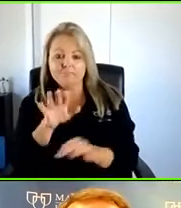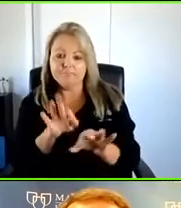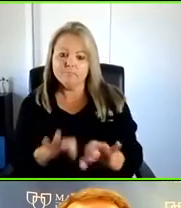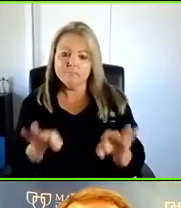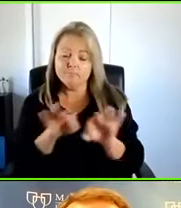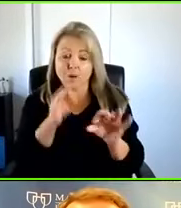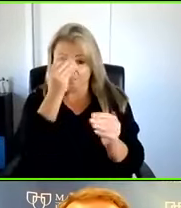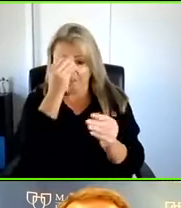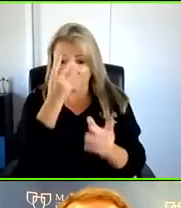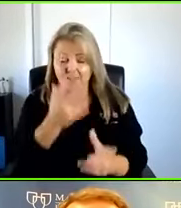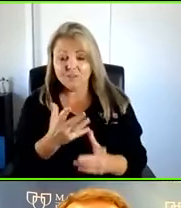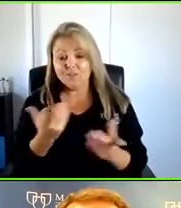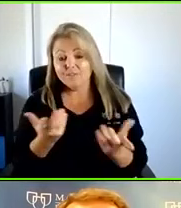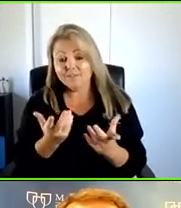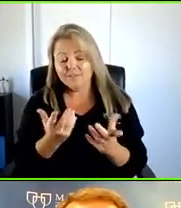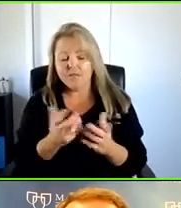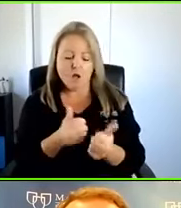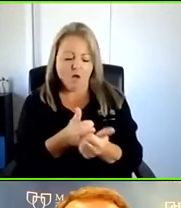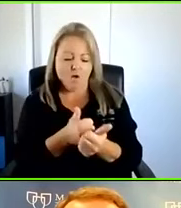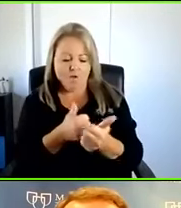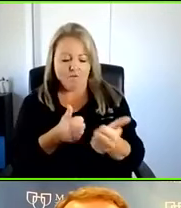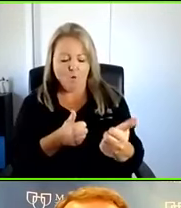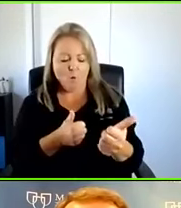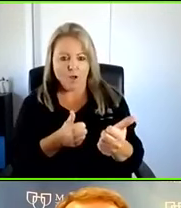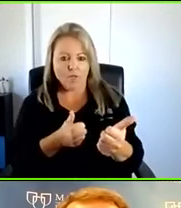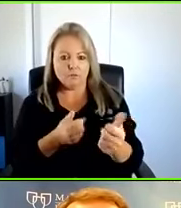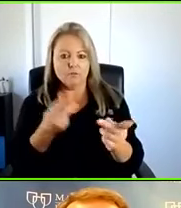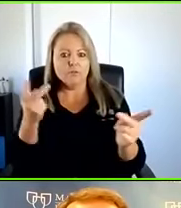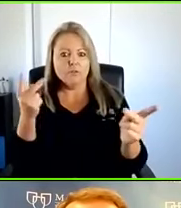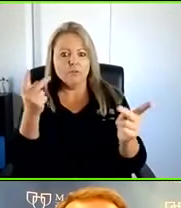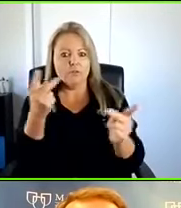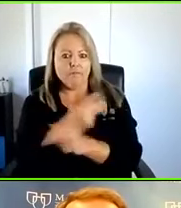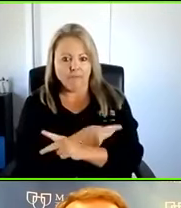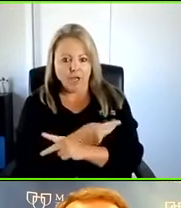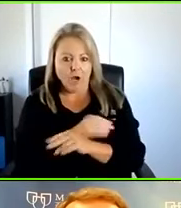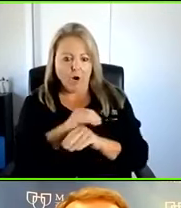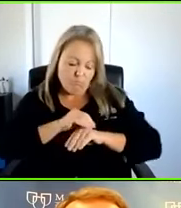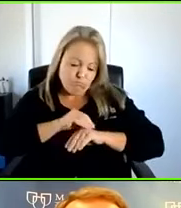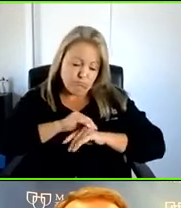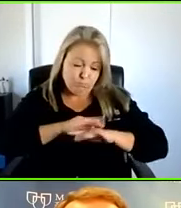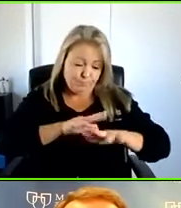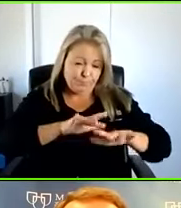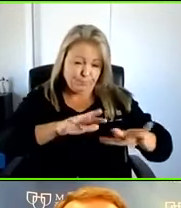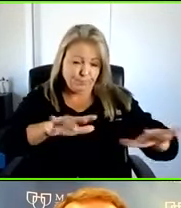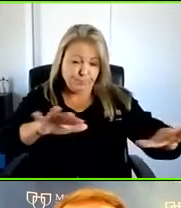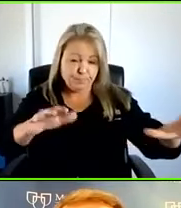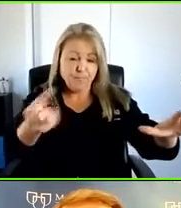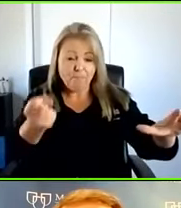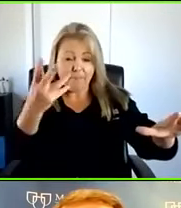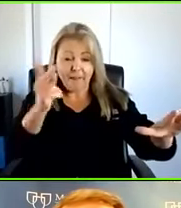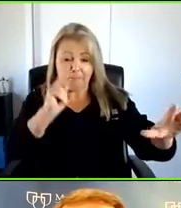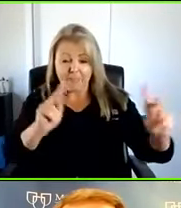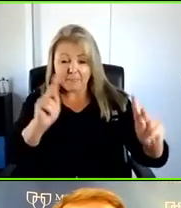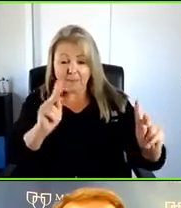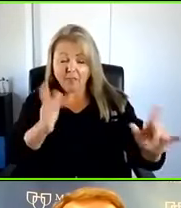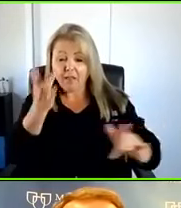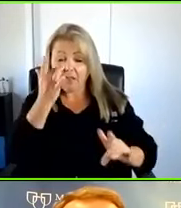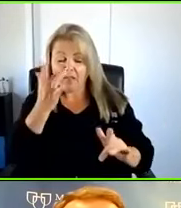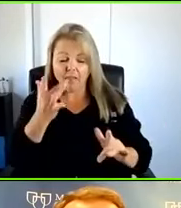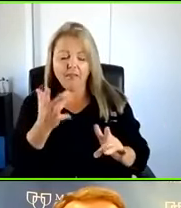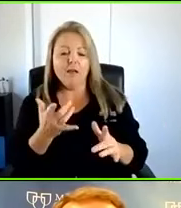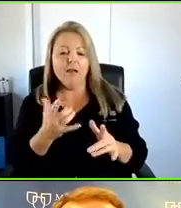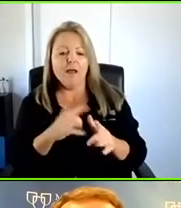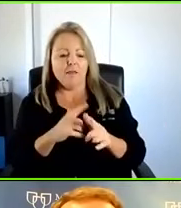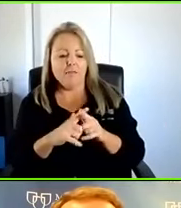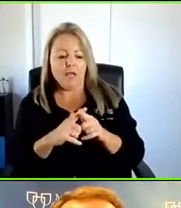avoiding areas where there's severe outbreaks. And then when you go to those areas, avoiding environments that would be at